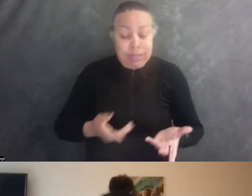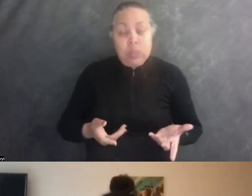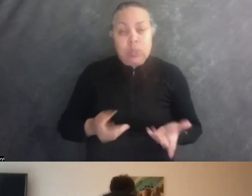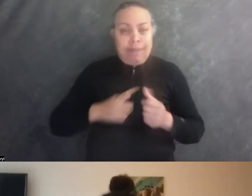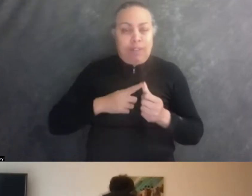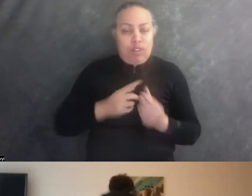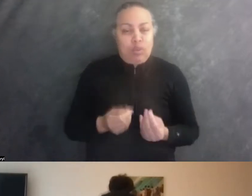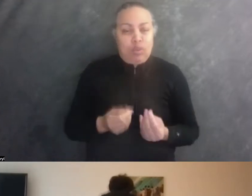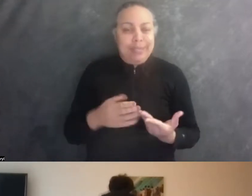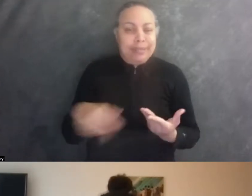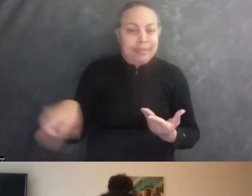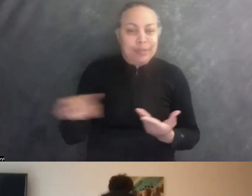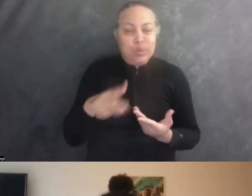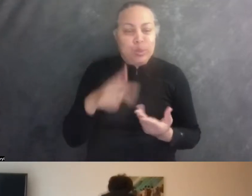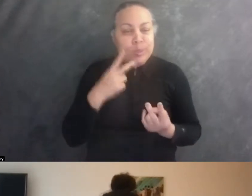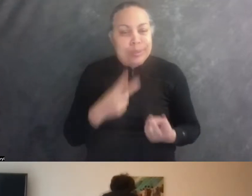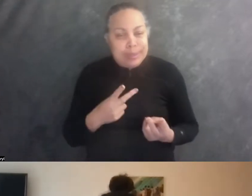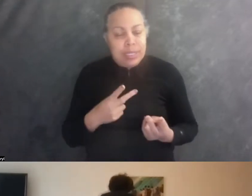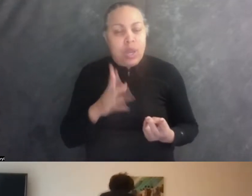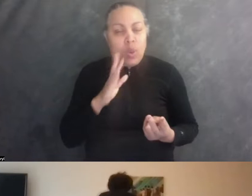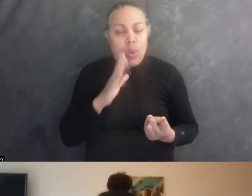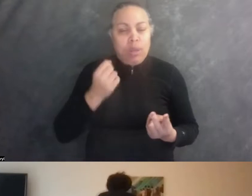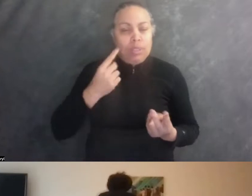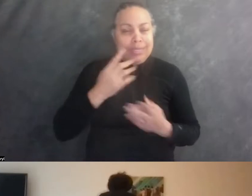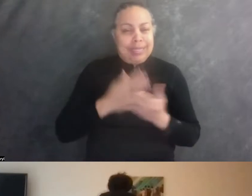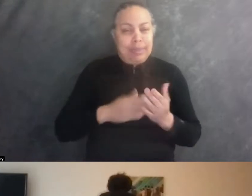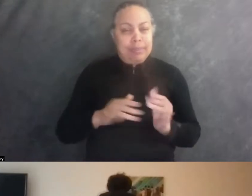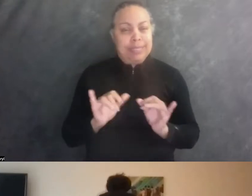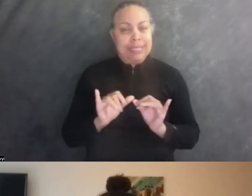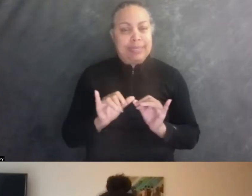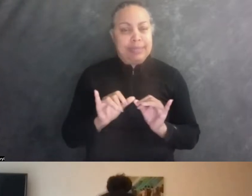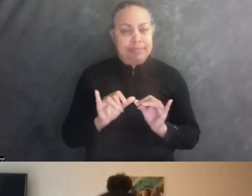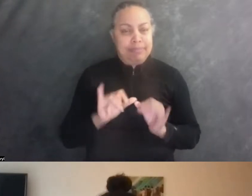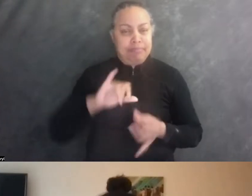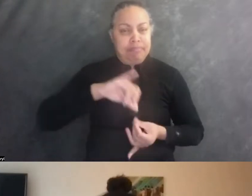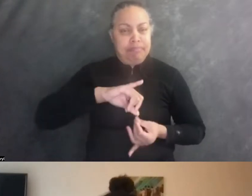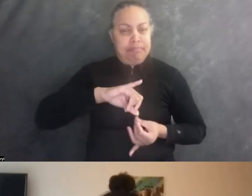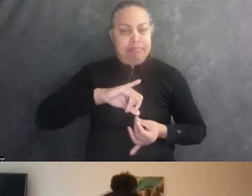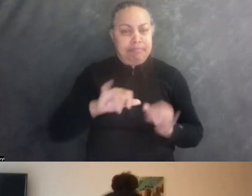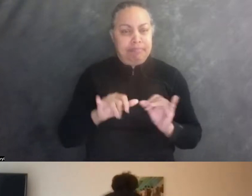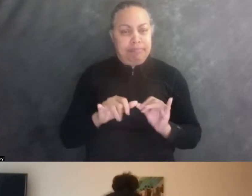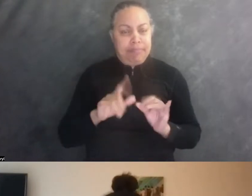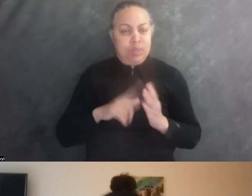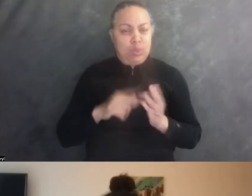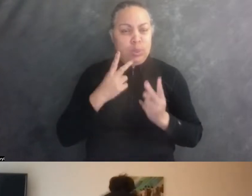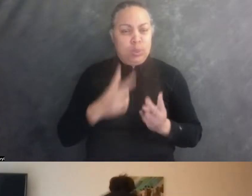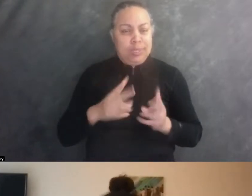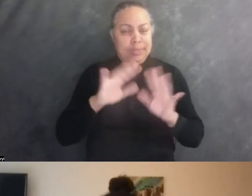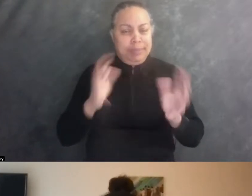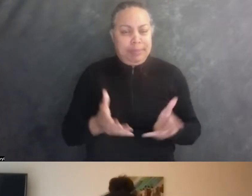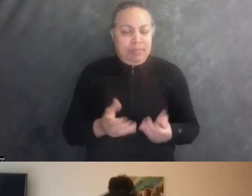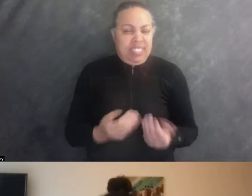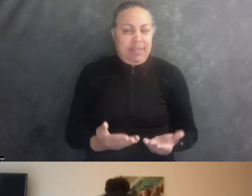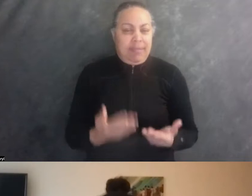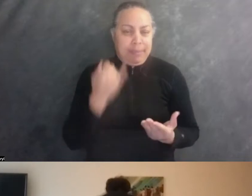the viewer access to the certain level of scale that the object, the overall object that they may be viewing, because